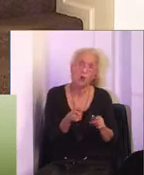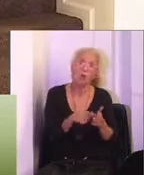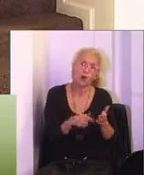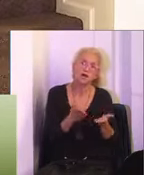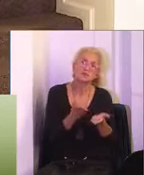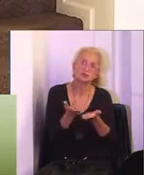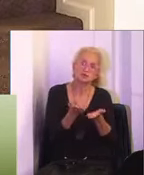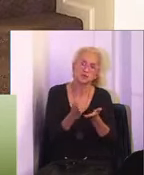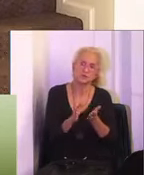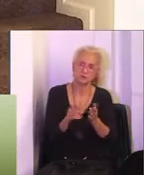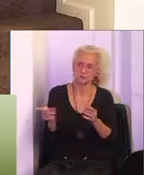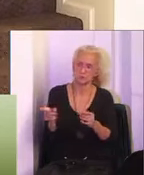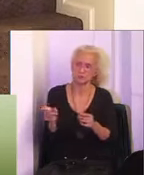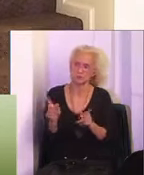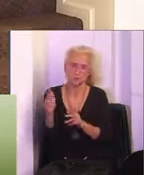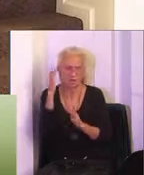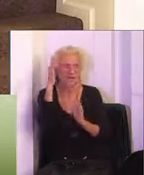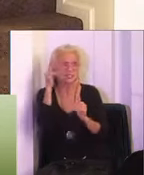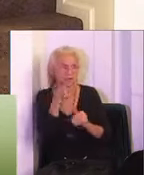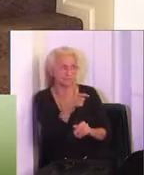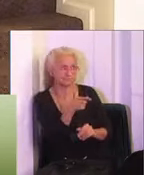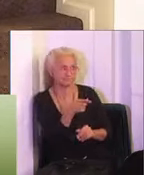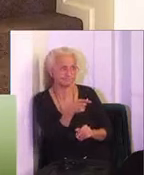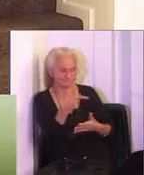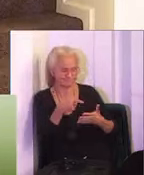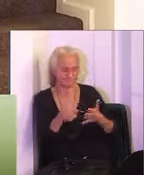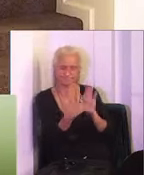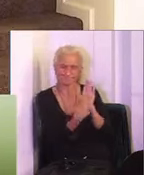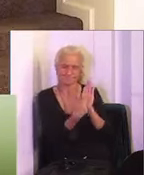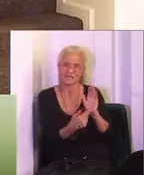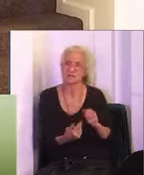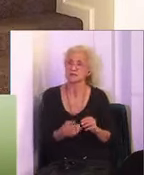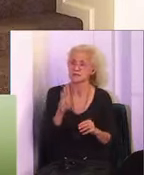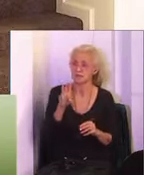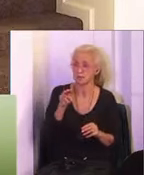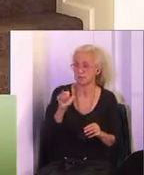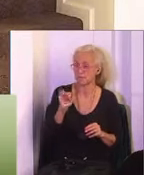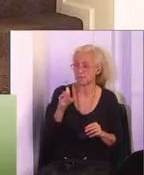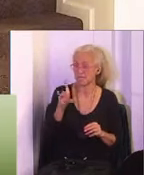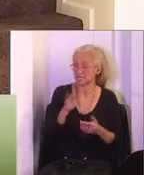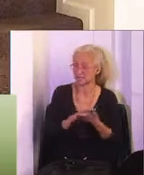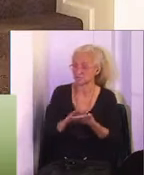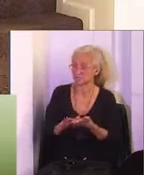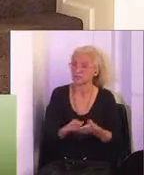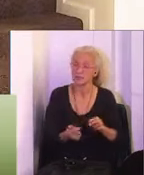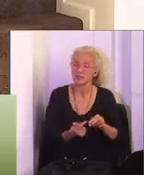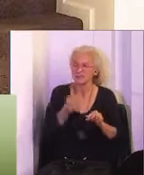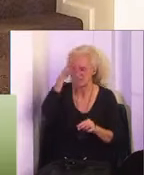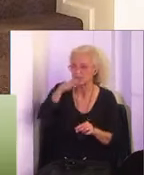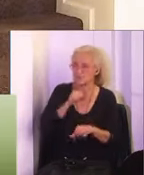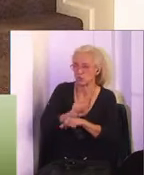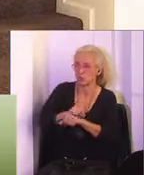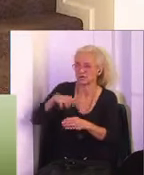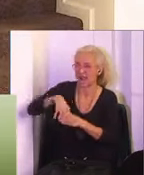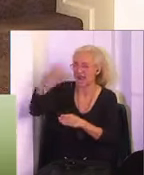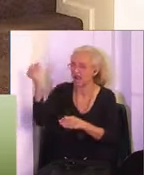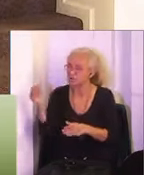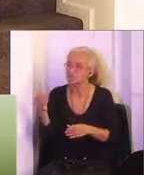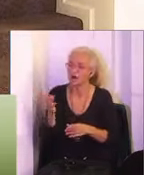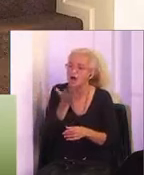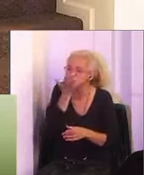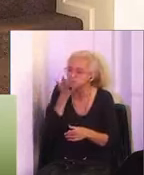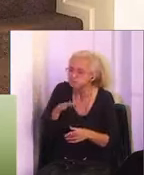were expected to do. The maids in particular. The men a lot of times did the outside work of keeping the